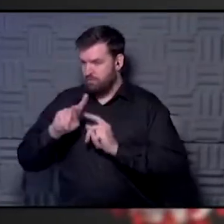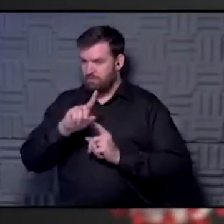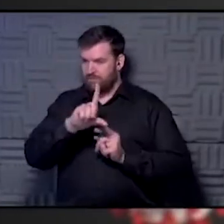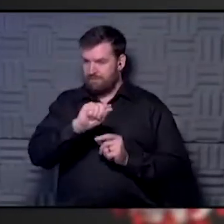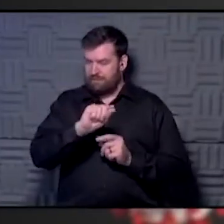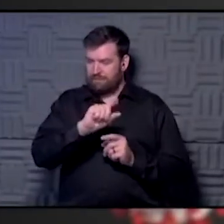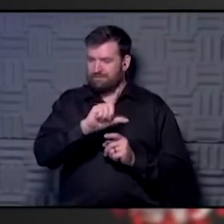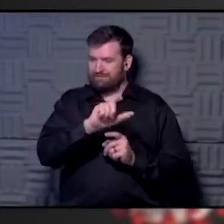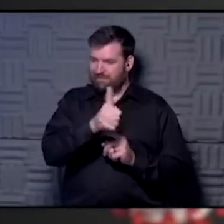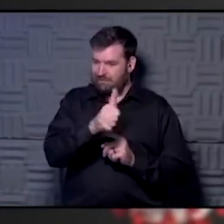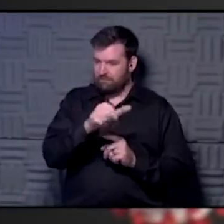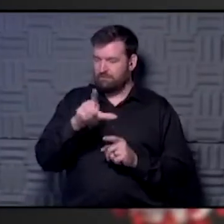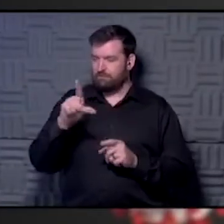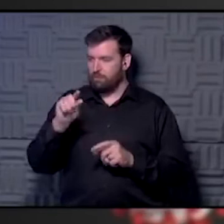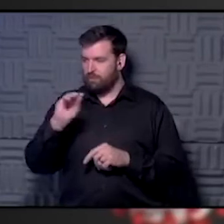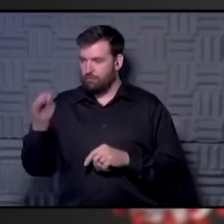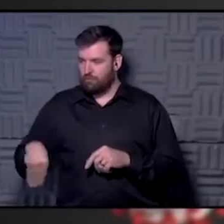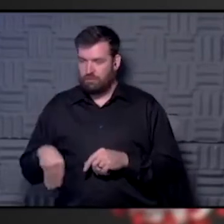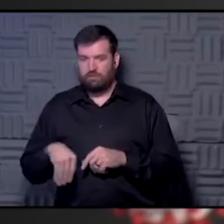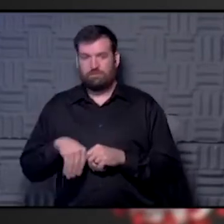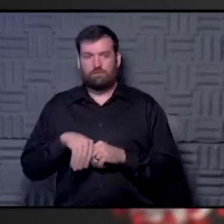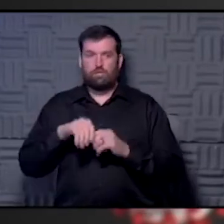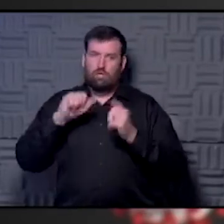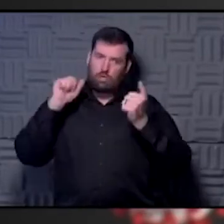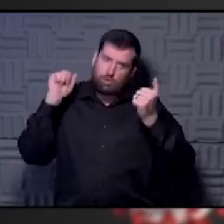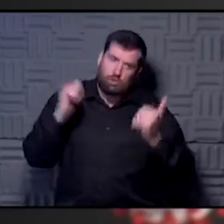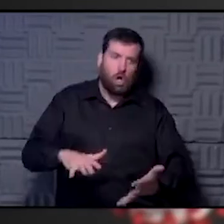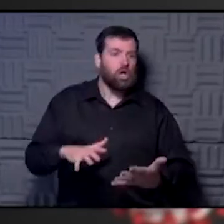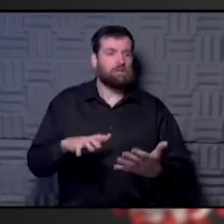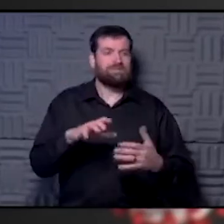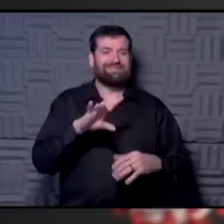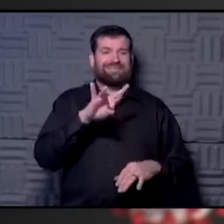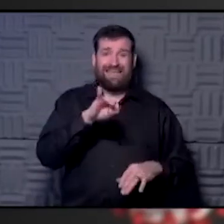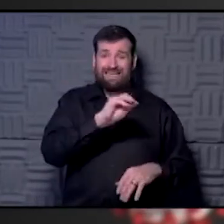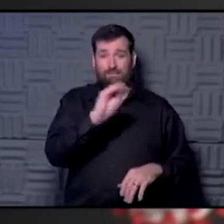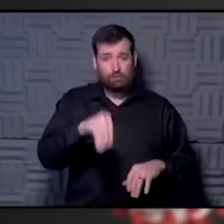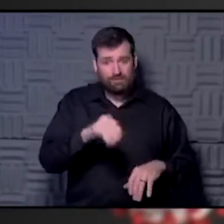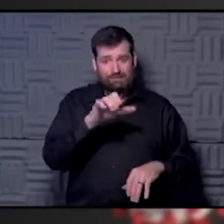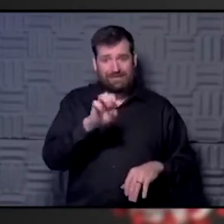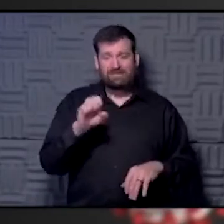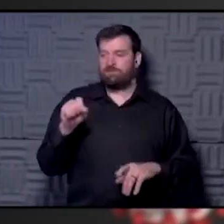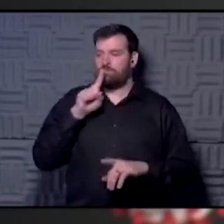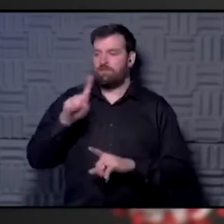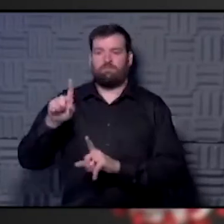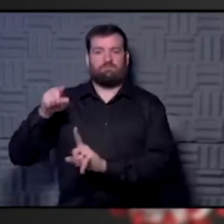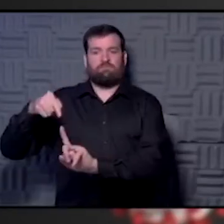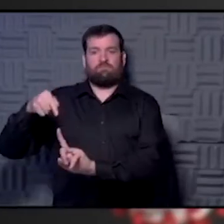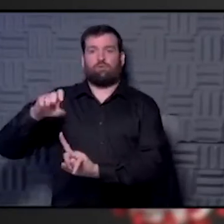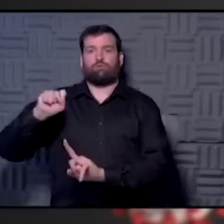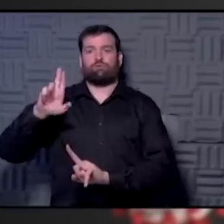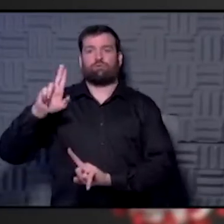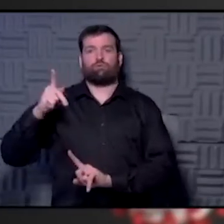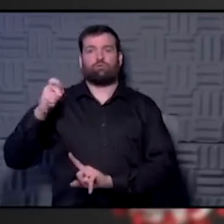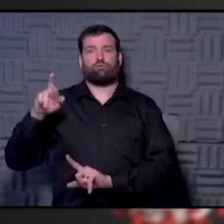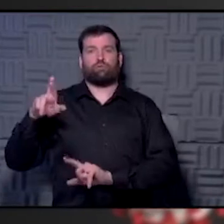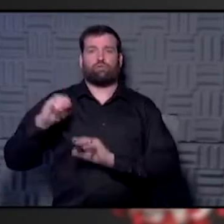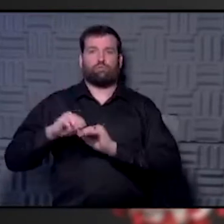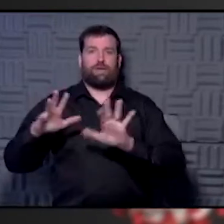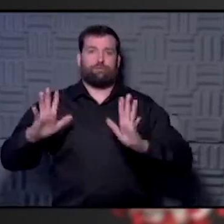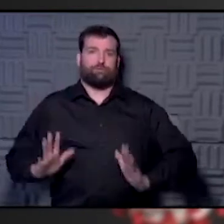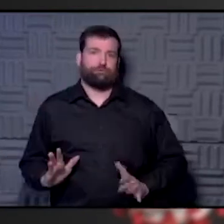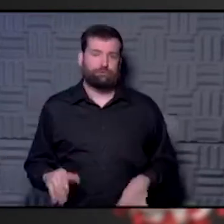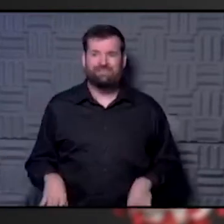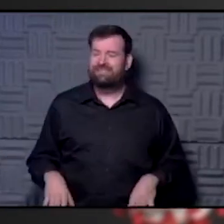20%, are driving 80% of the new Ooh, the cases? super spreader question. Yeah. That's really what this is, right? What do you think, Hawk? I